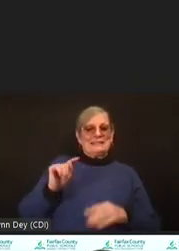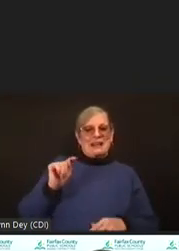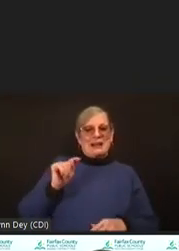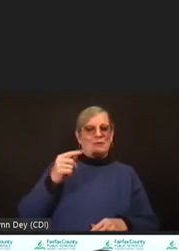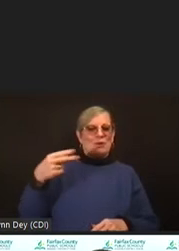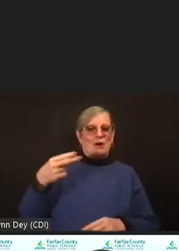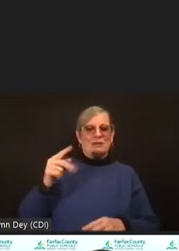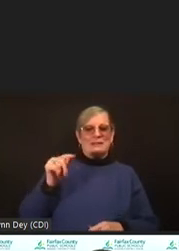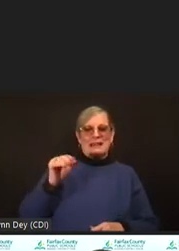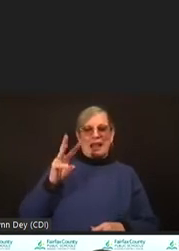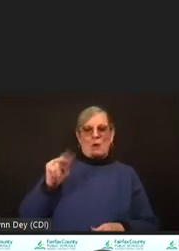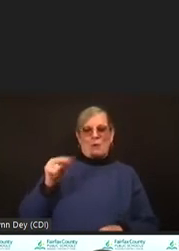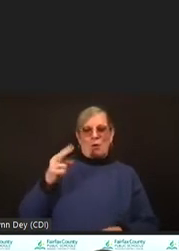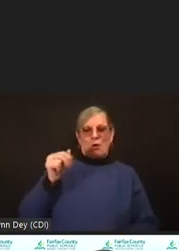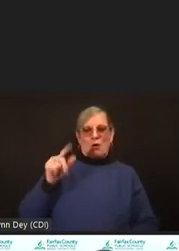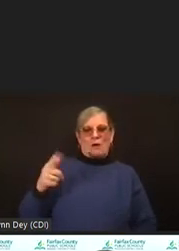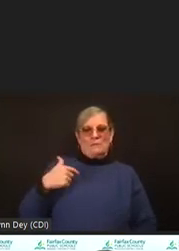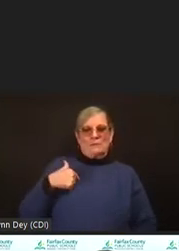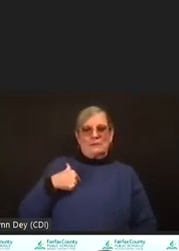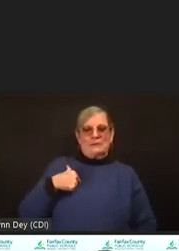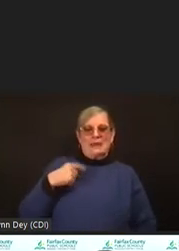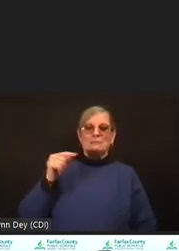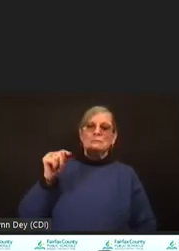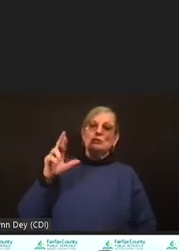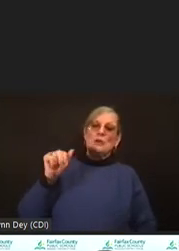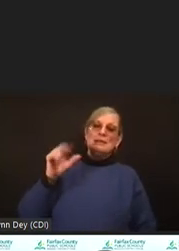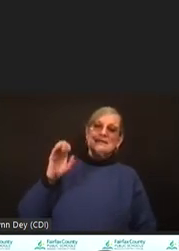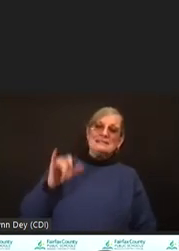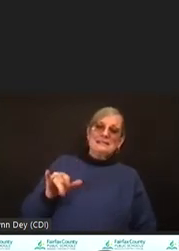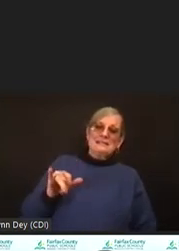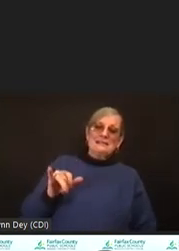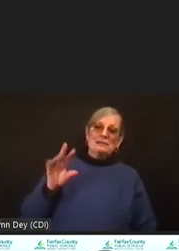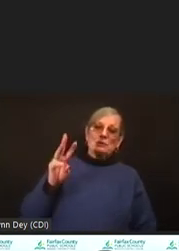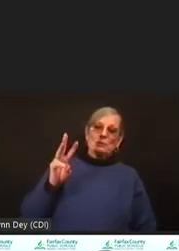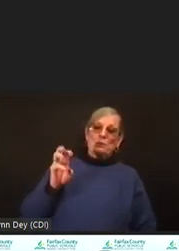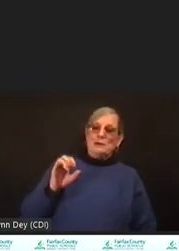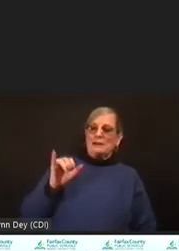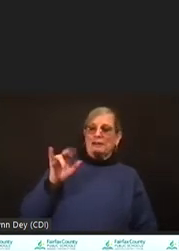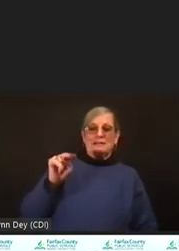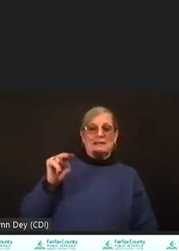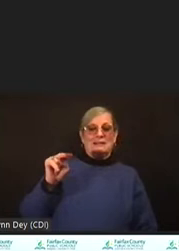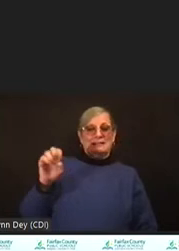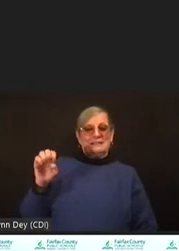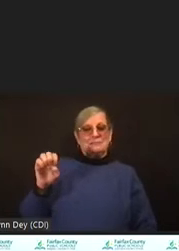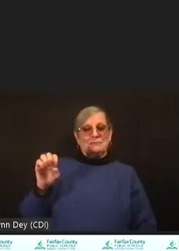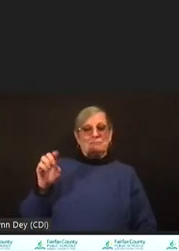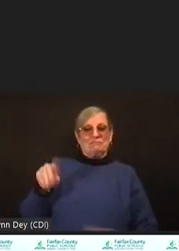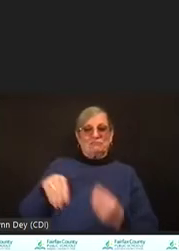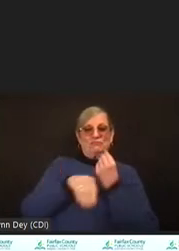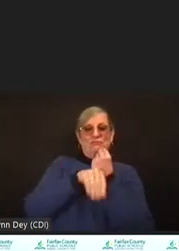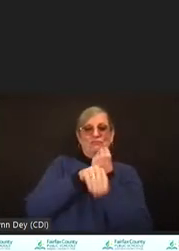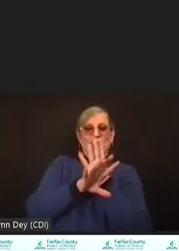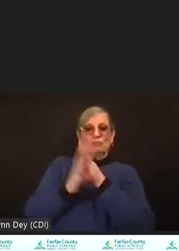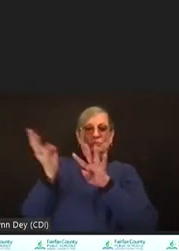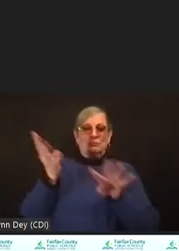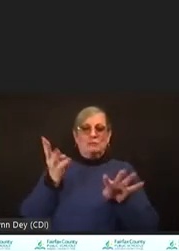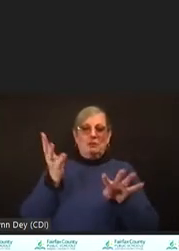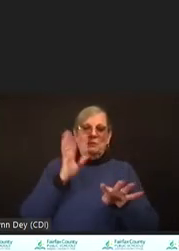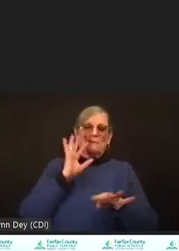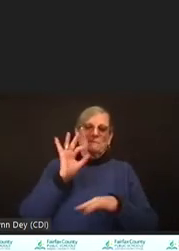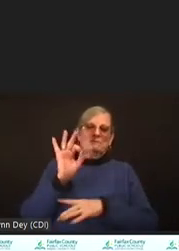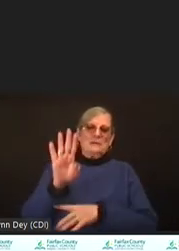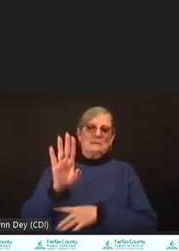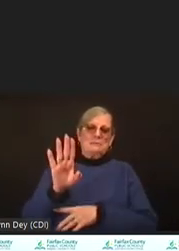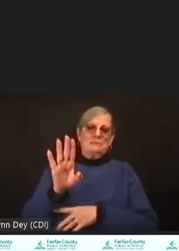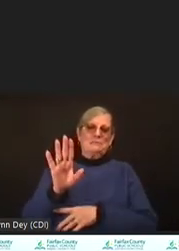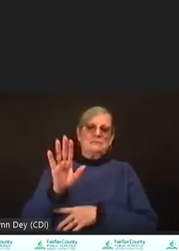This event is being recorded and it's also being streamed live to our Facebook page. We'll have American Sign Language interpretation, which will be